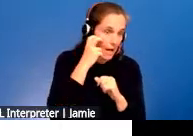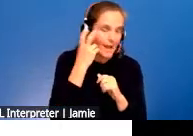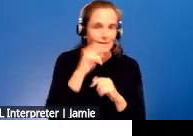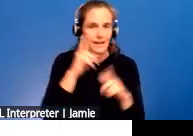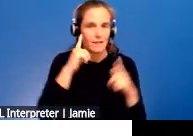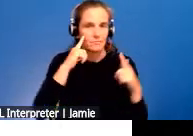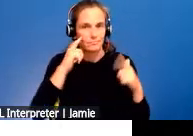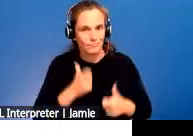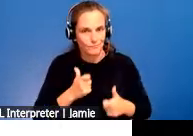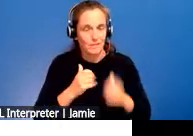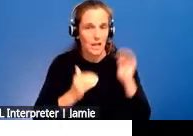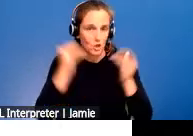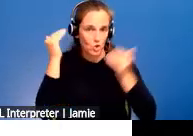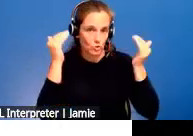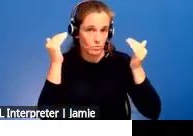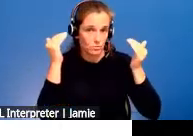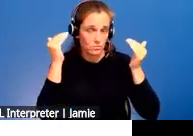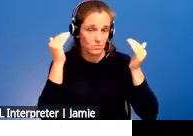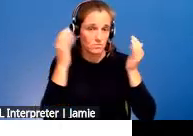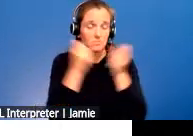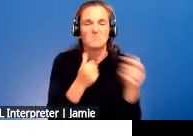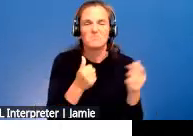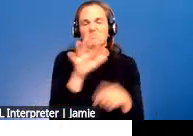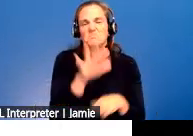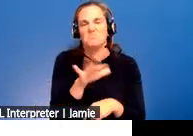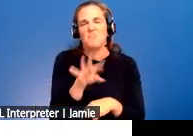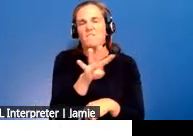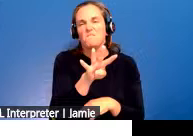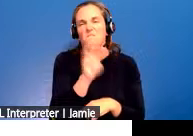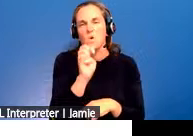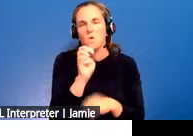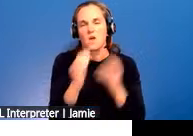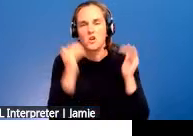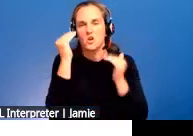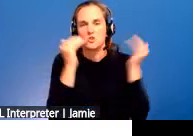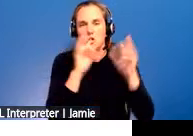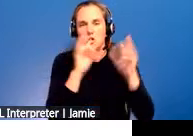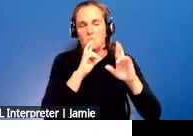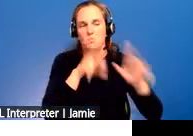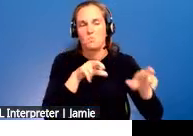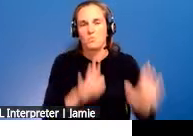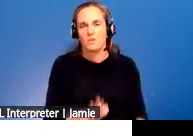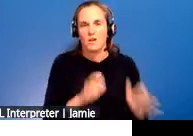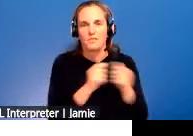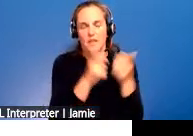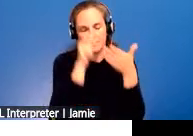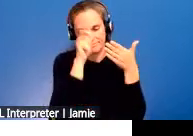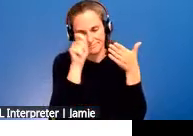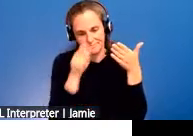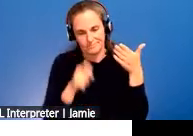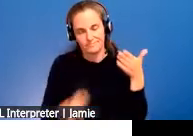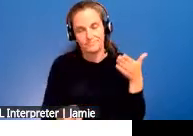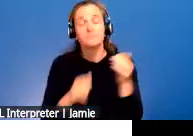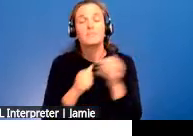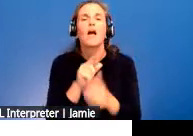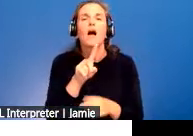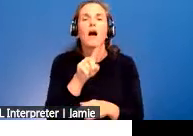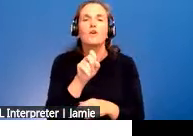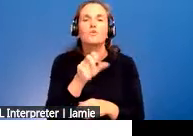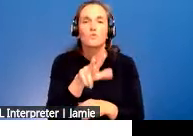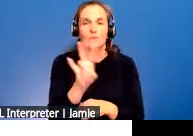about 400 adult respondents who took the survey. And we found that 137 of